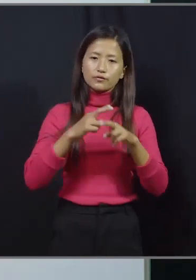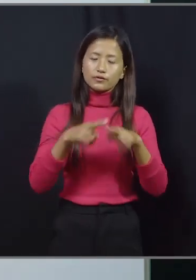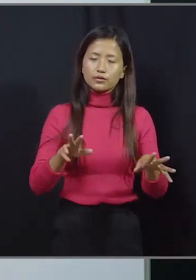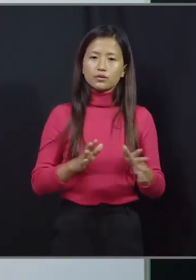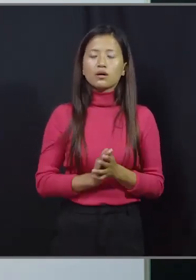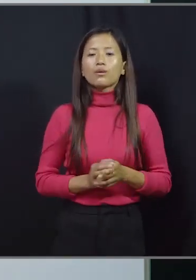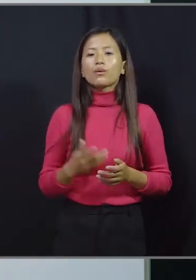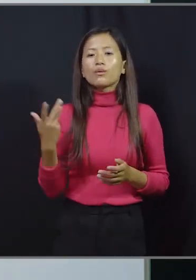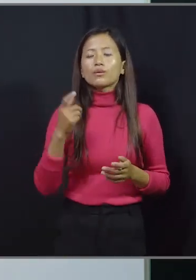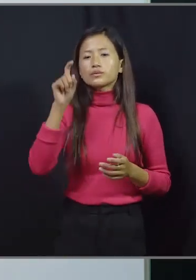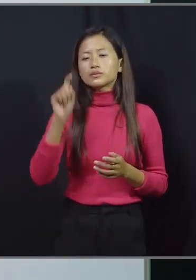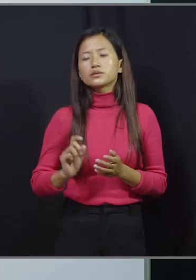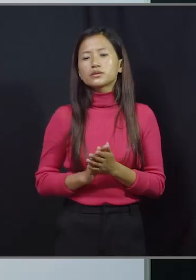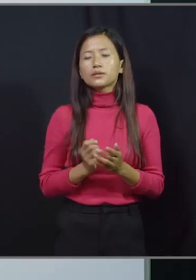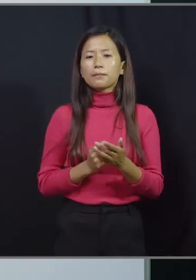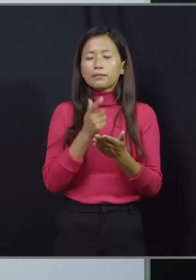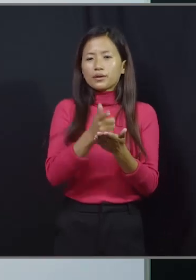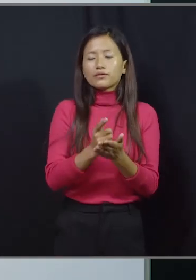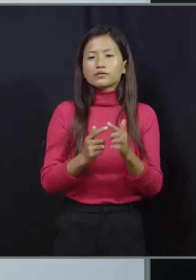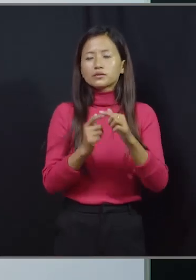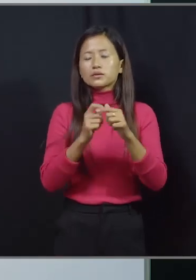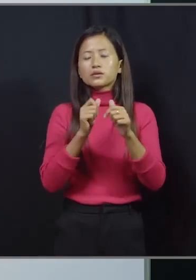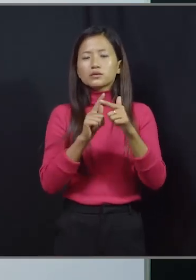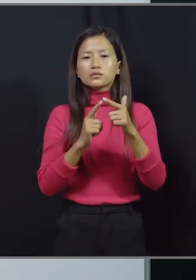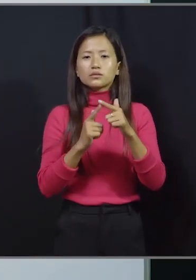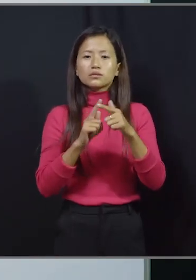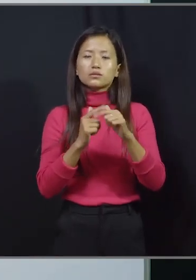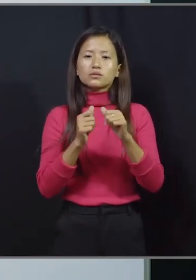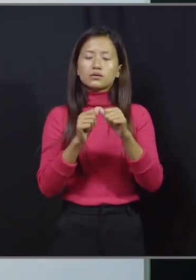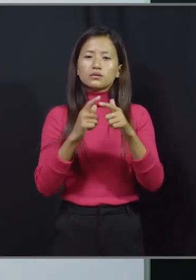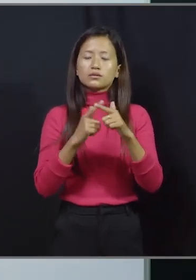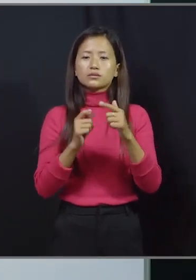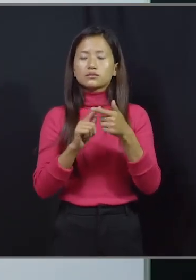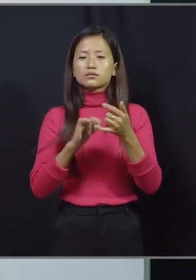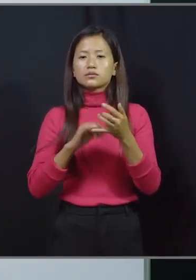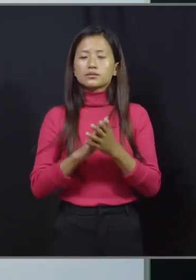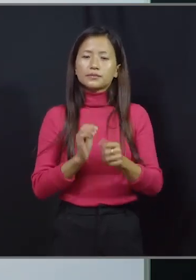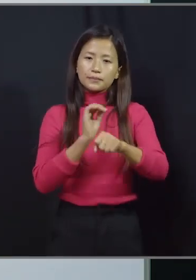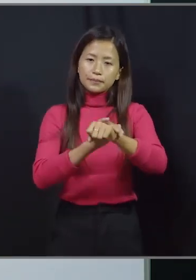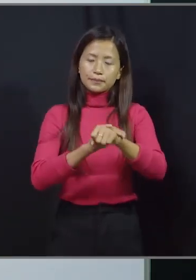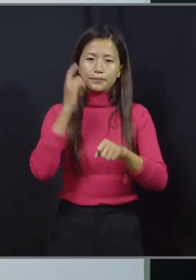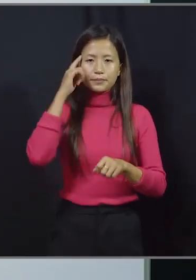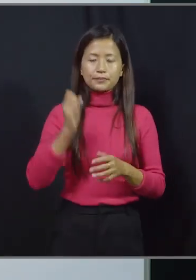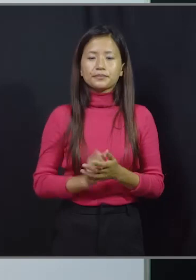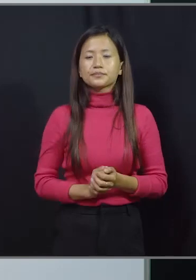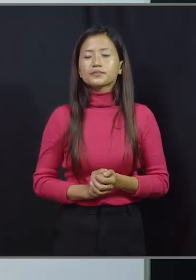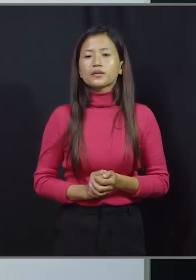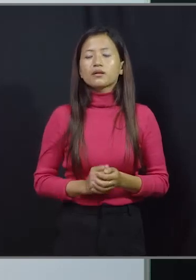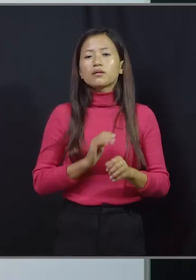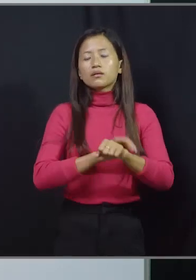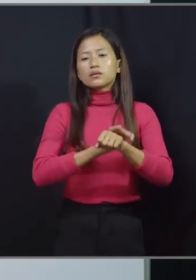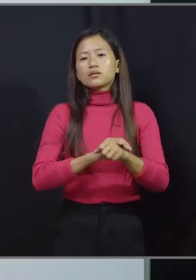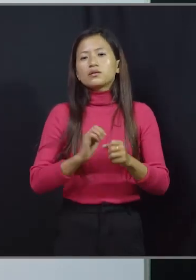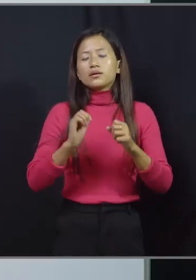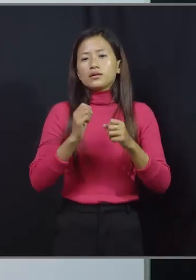were needed to pay a heavy taxes to the British. So with the coming of the British rule, the